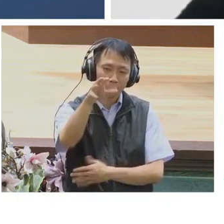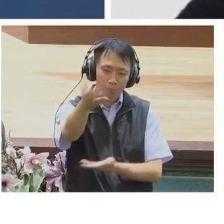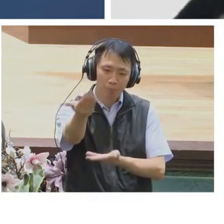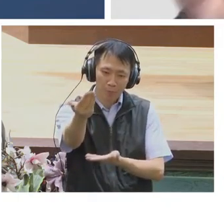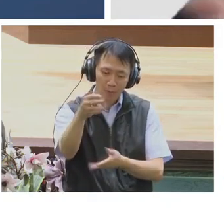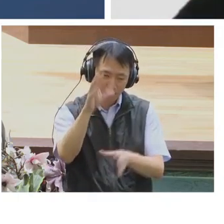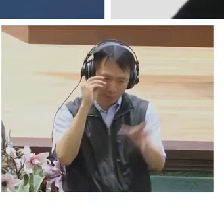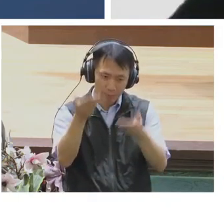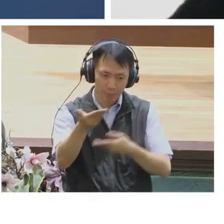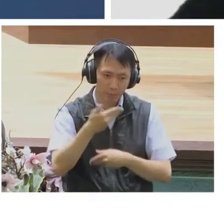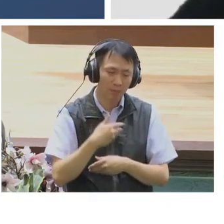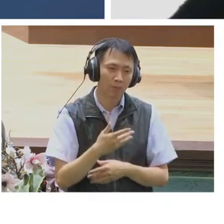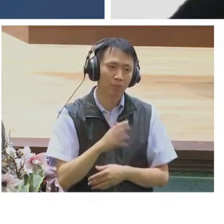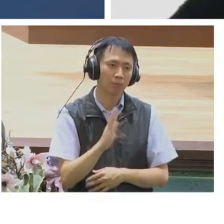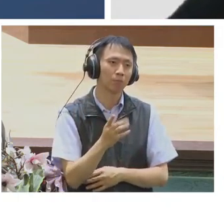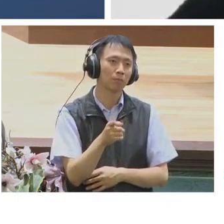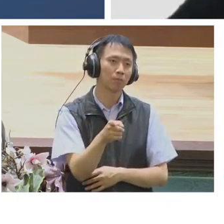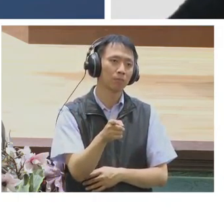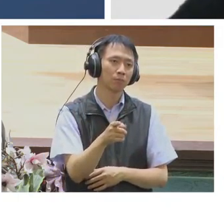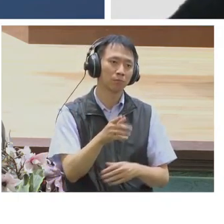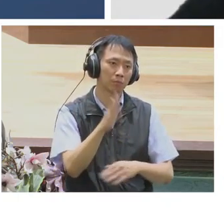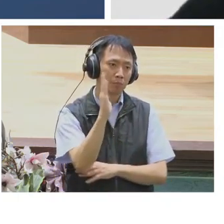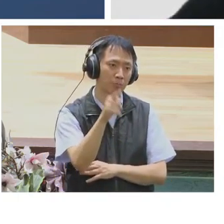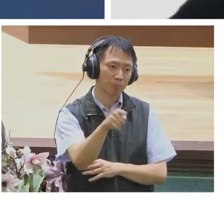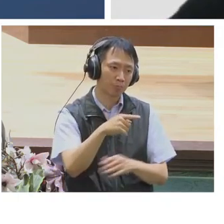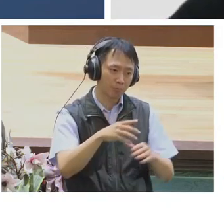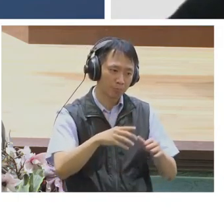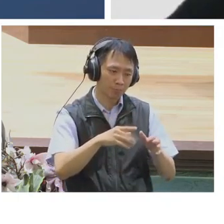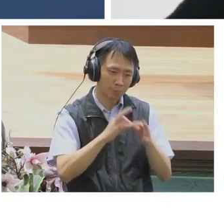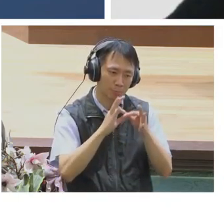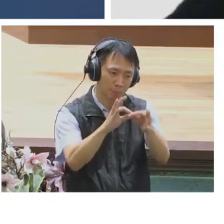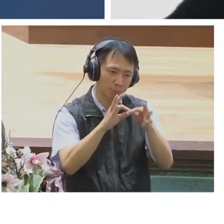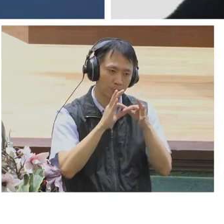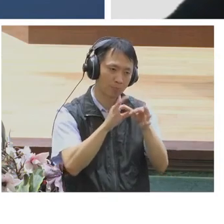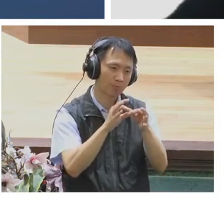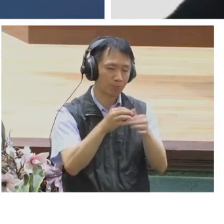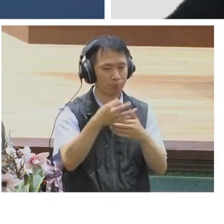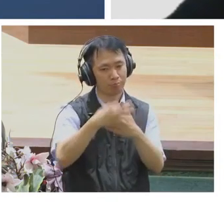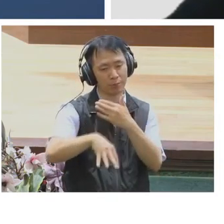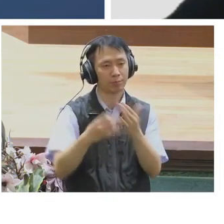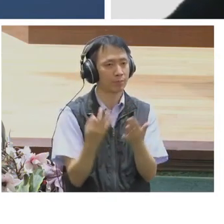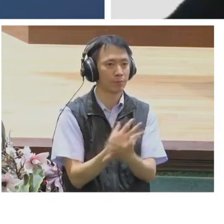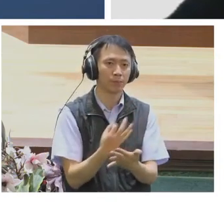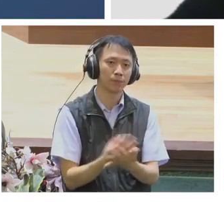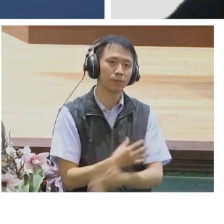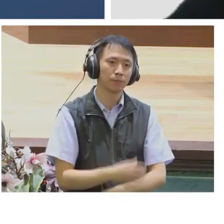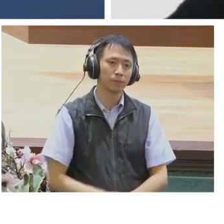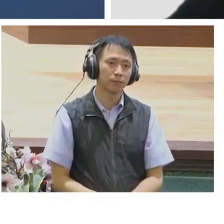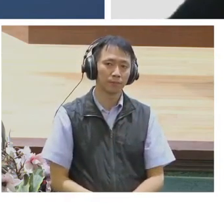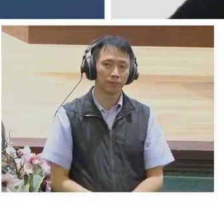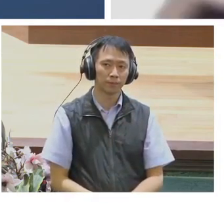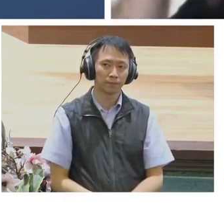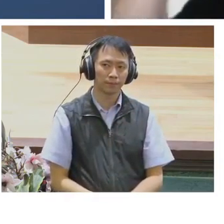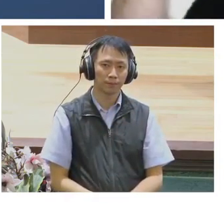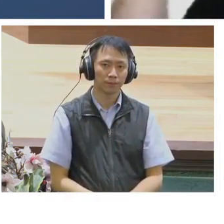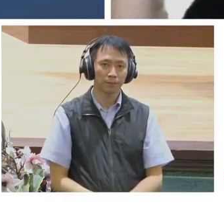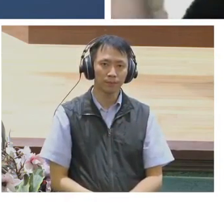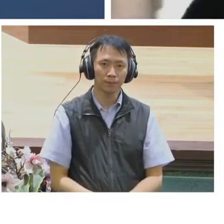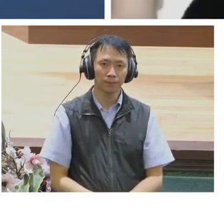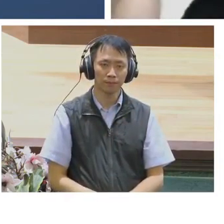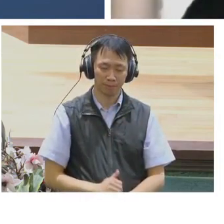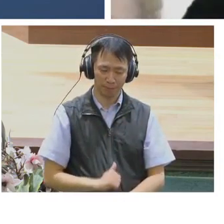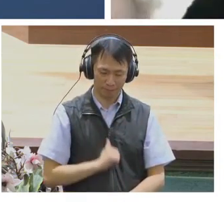moment, is this direct connection with governments. We would like to hear their side as well. And we really need to